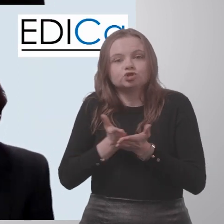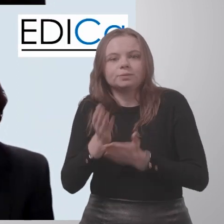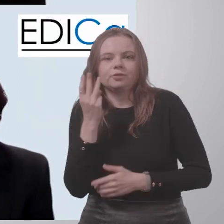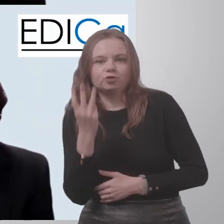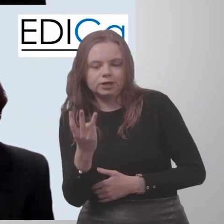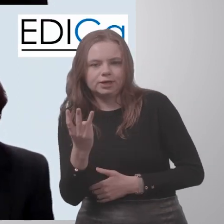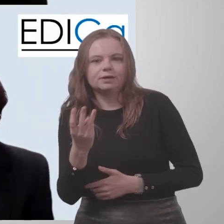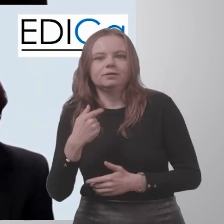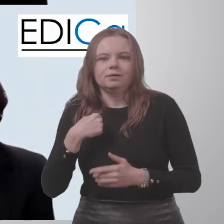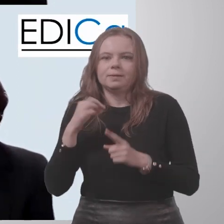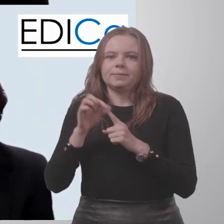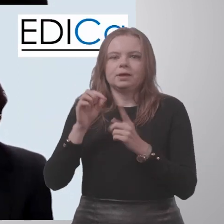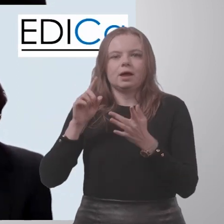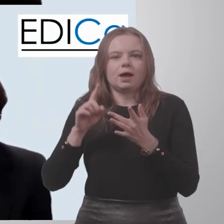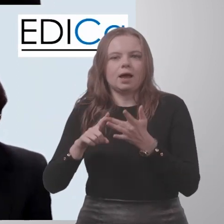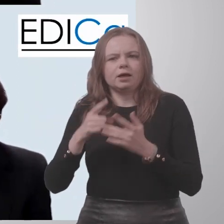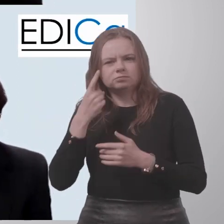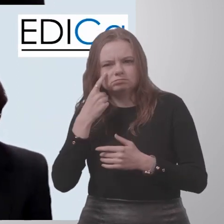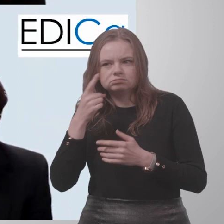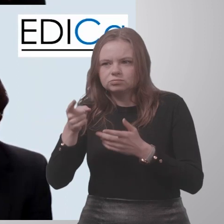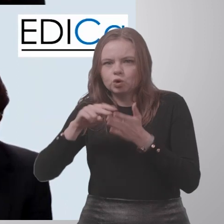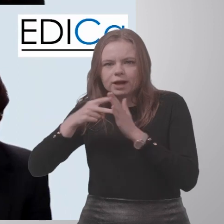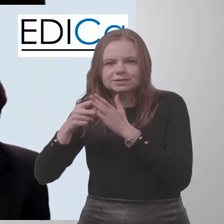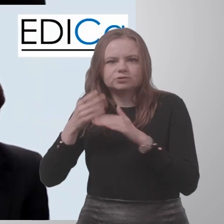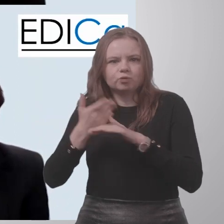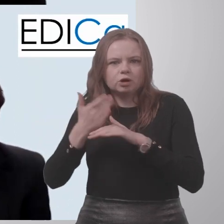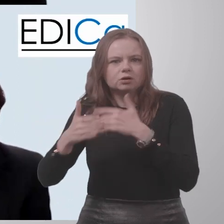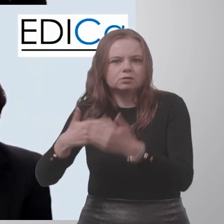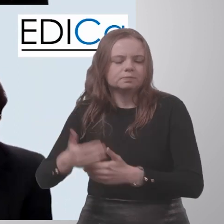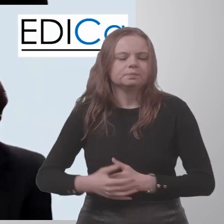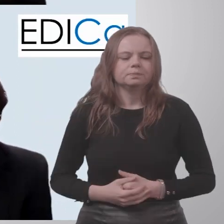3 principal investigator, which looks at the organisation of work.